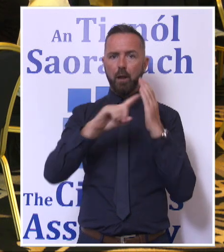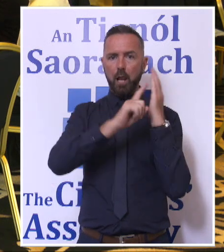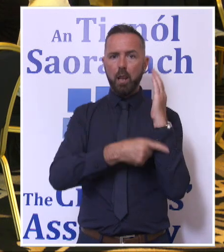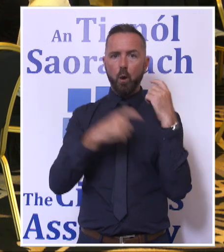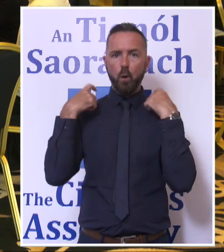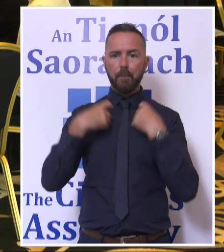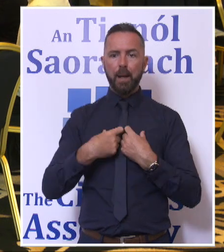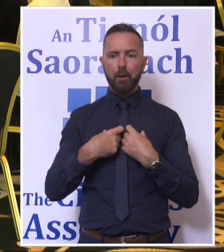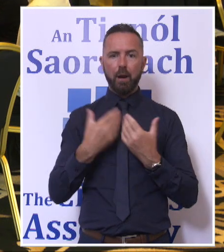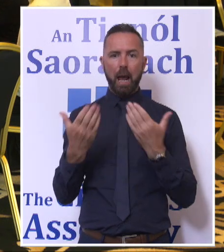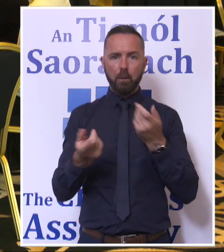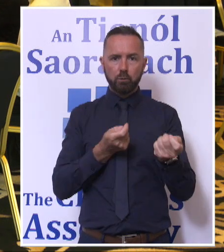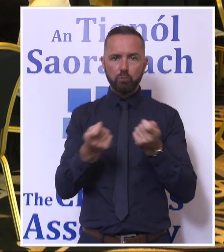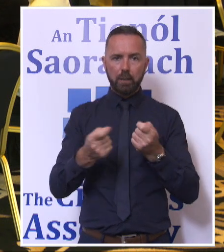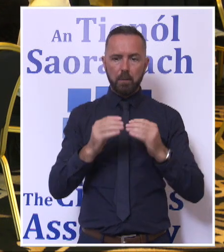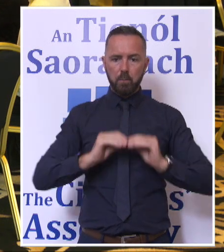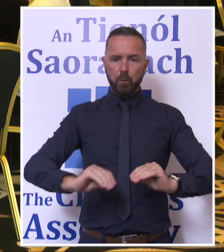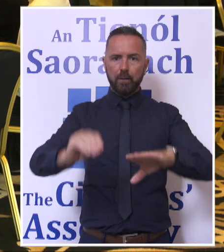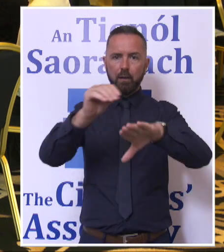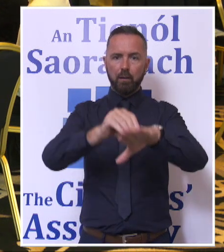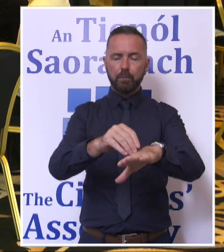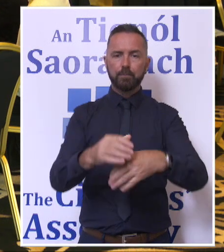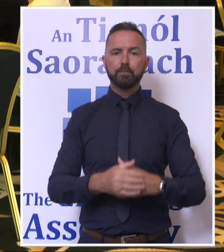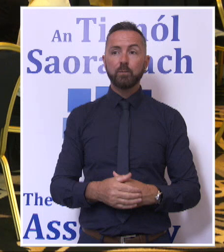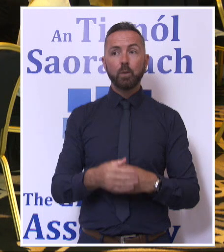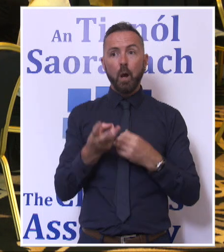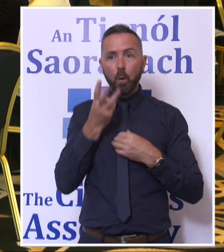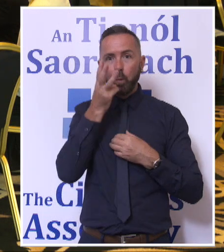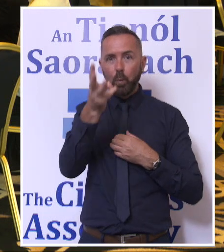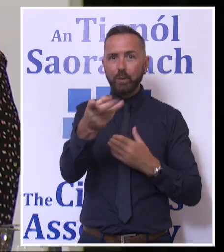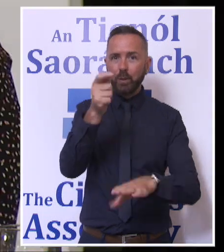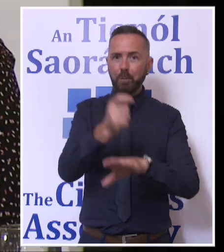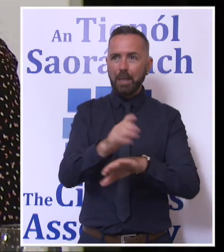and how that will be treated going forward. So I wish you all the best with your deliberations. I'm